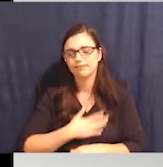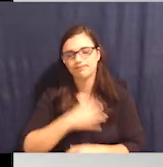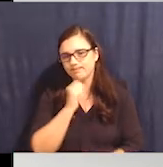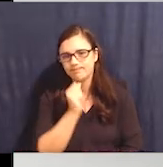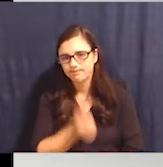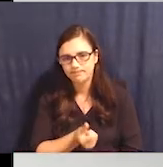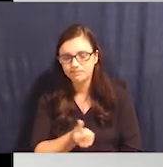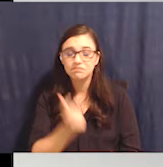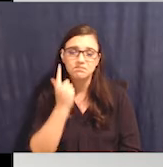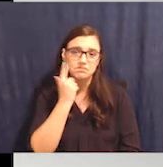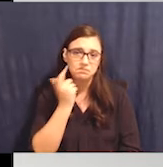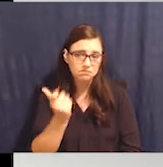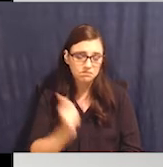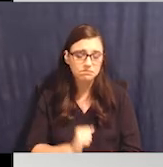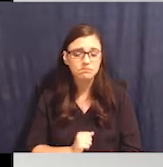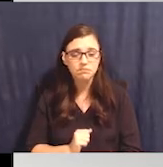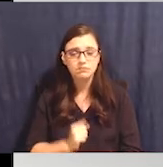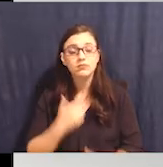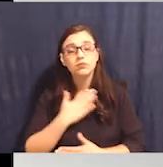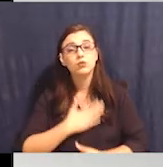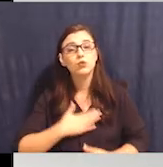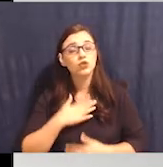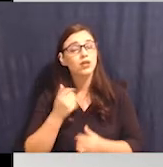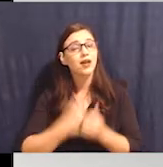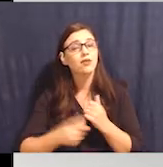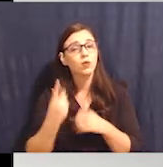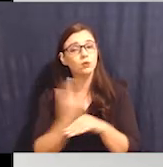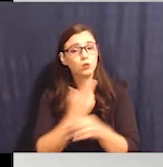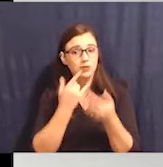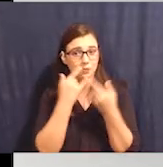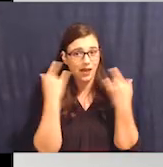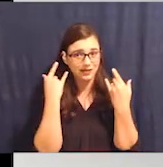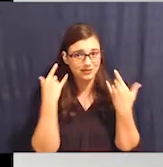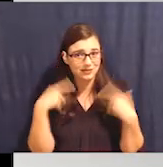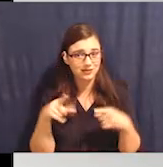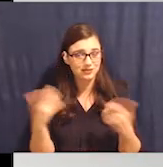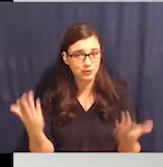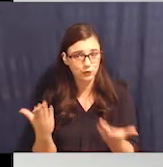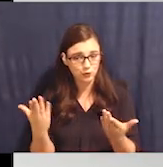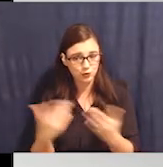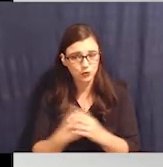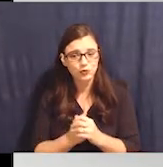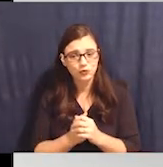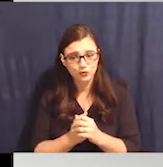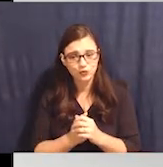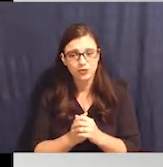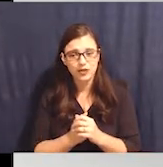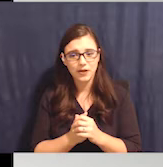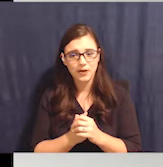and recording devices. It's up to you. We appreciate if everyone wears a mask,